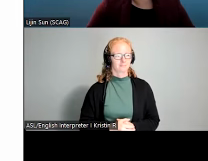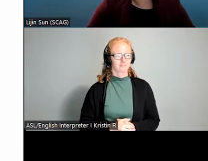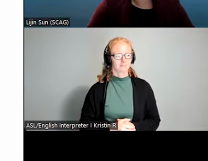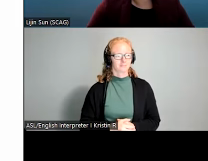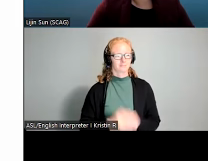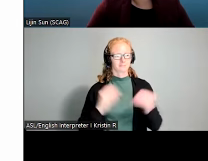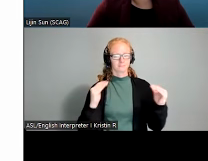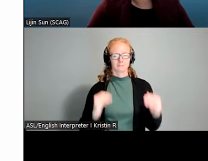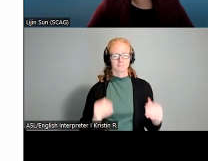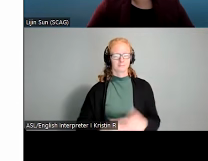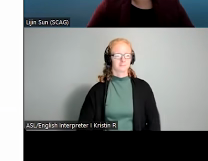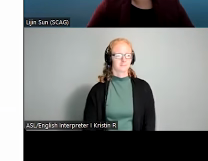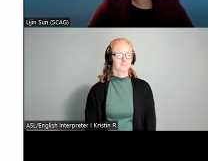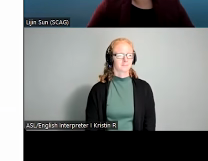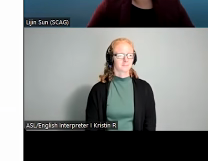Next slide.